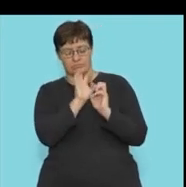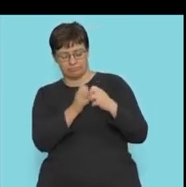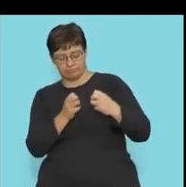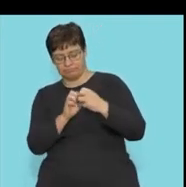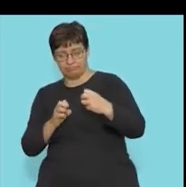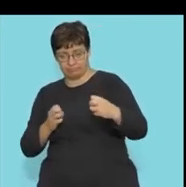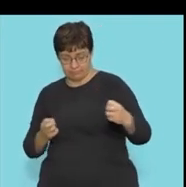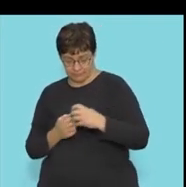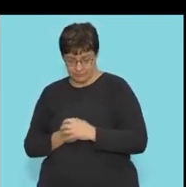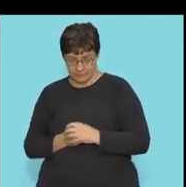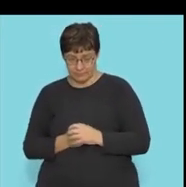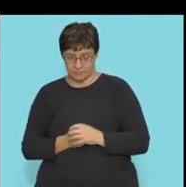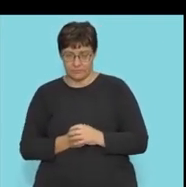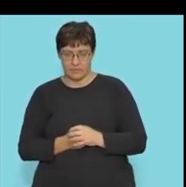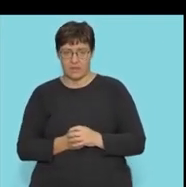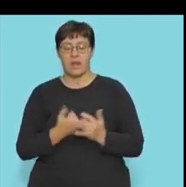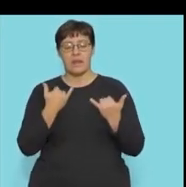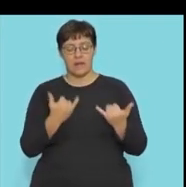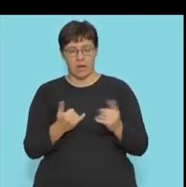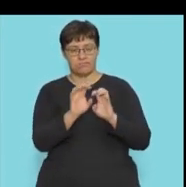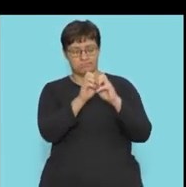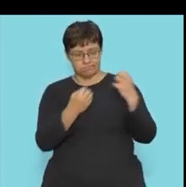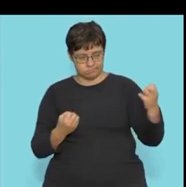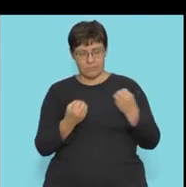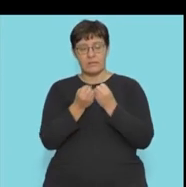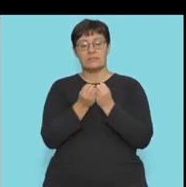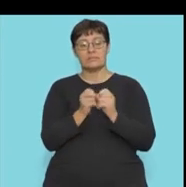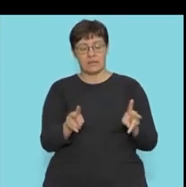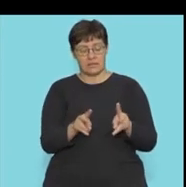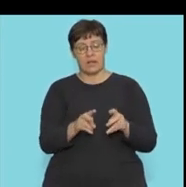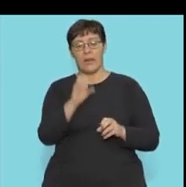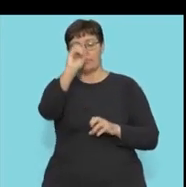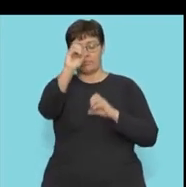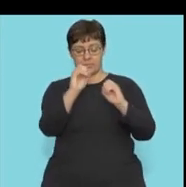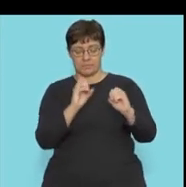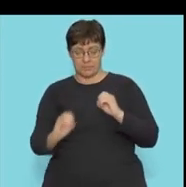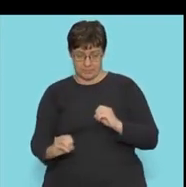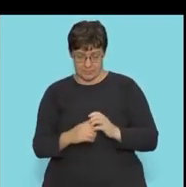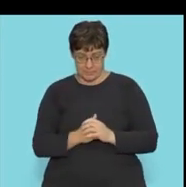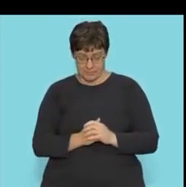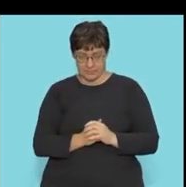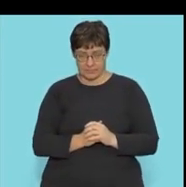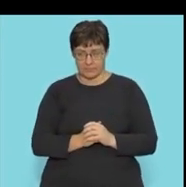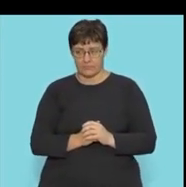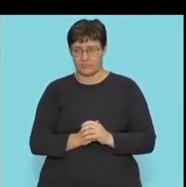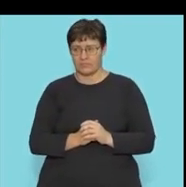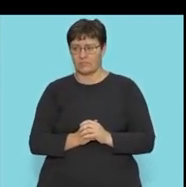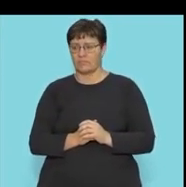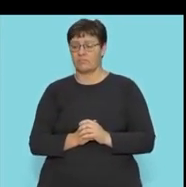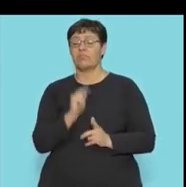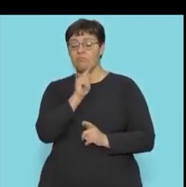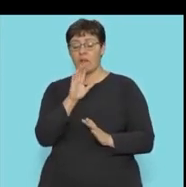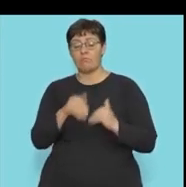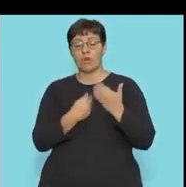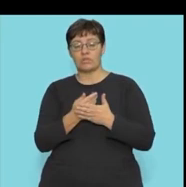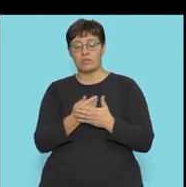to breakdown or splitting. So the glucose is broken or split into smaller molecules, and